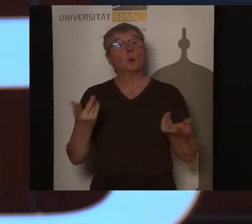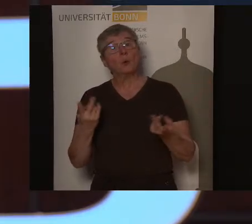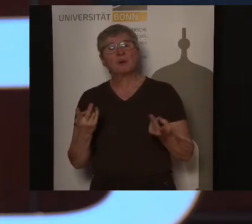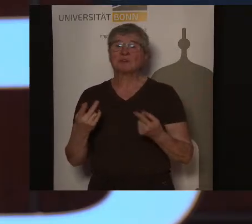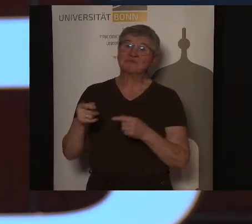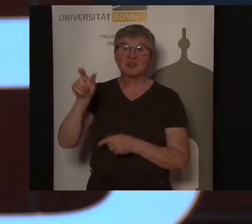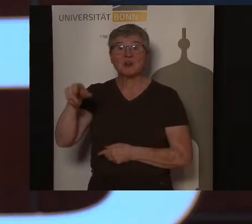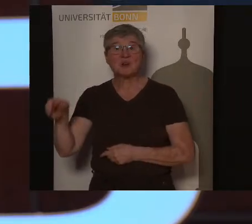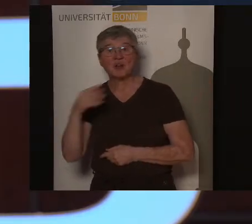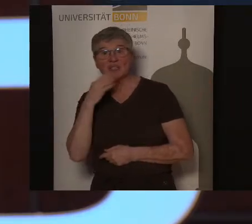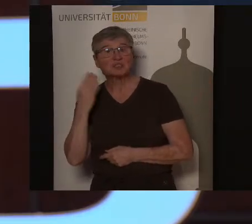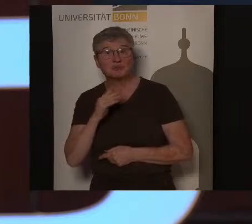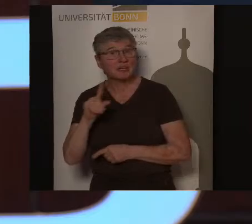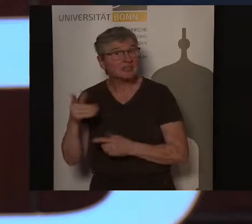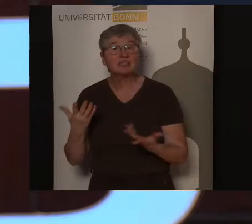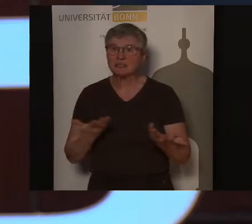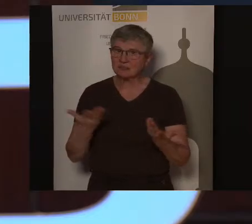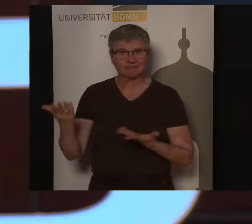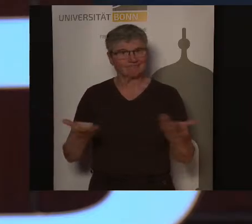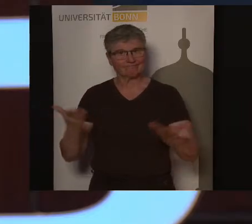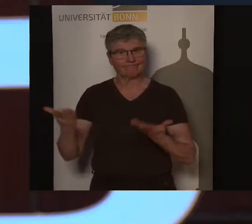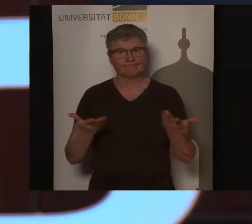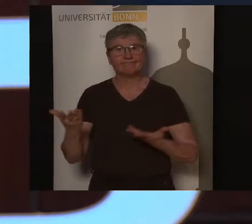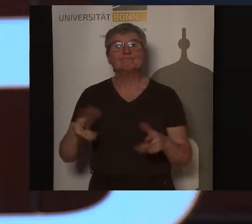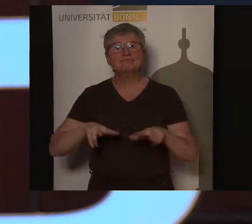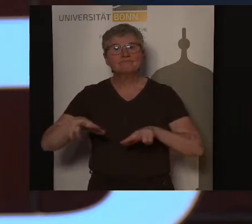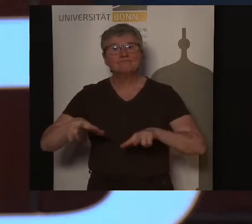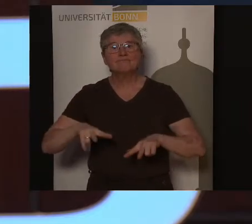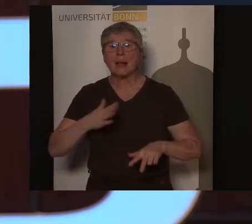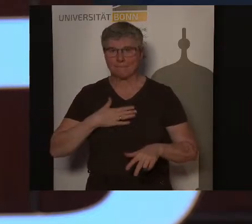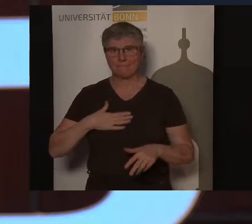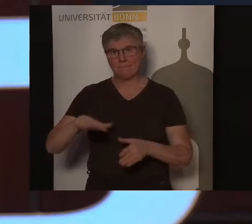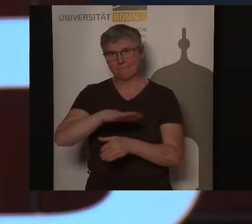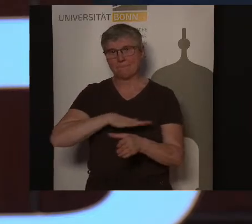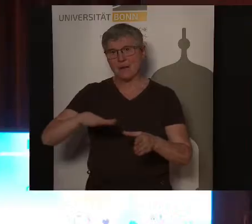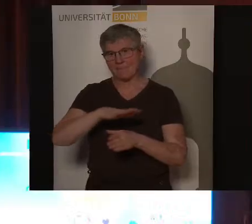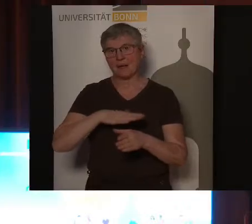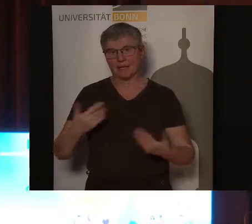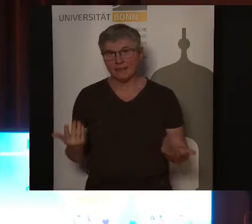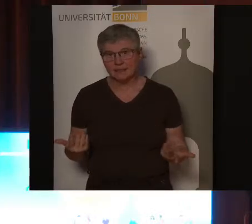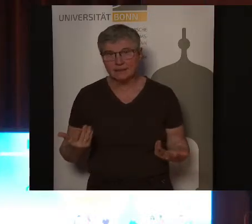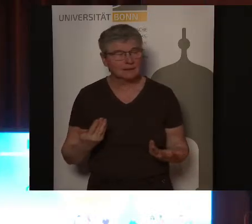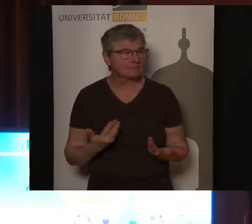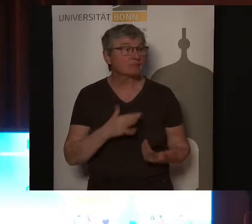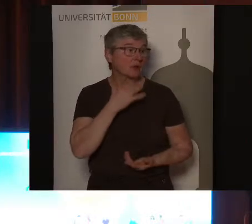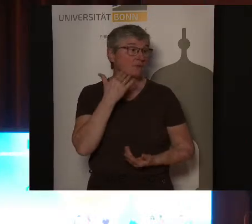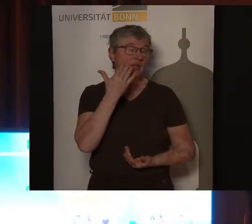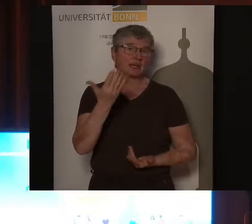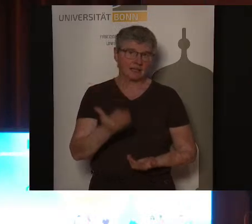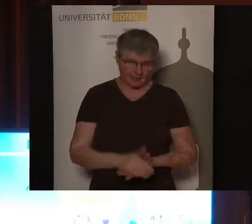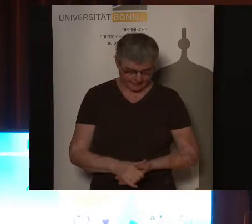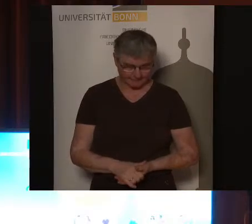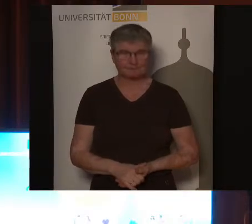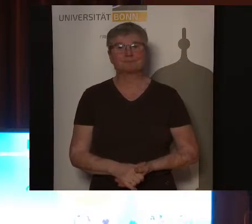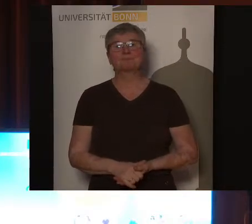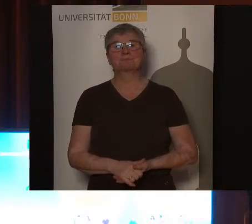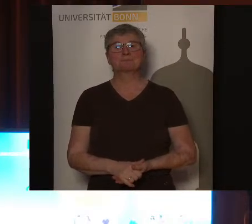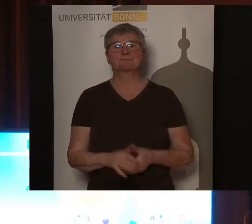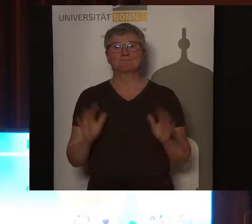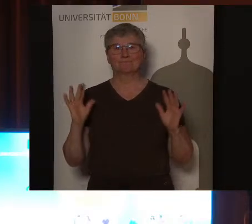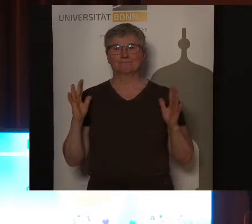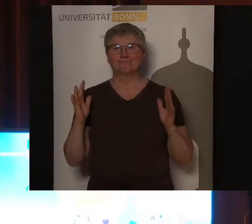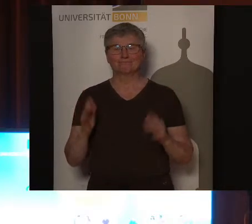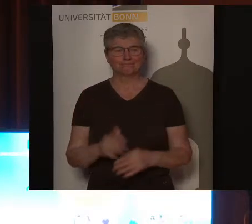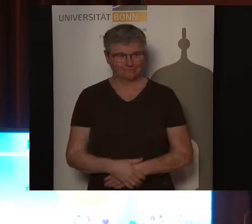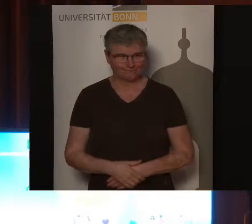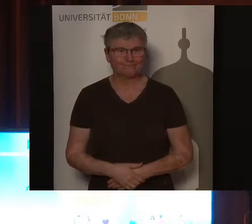can we improve, and so that's basically my area of responsibility. Thank